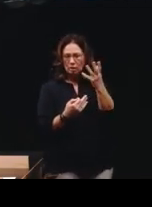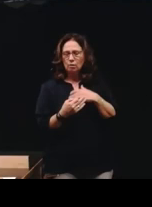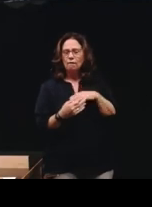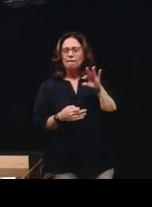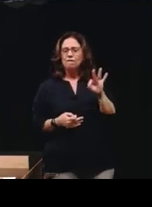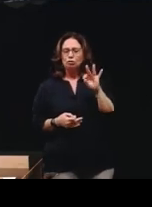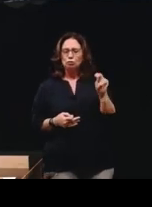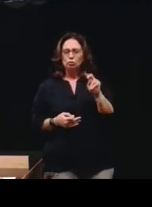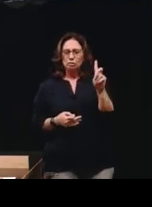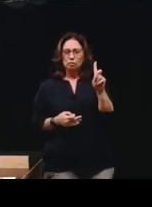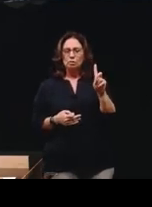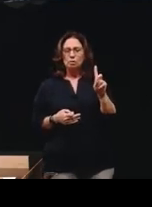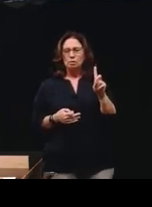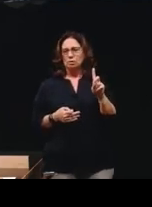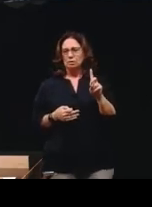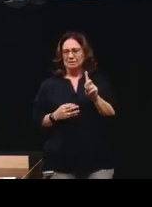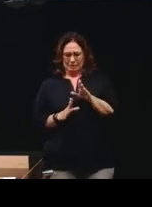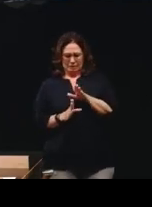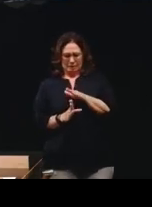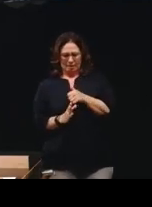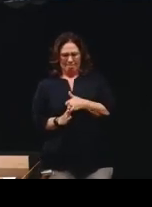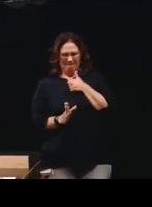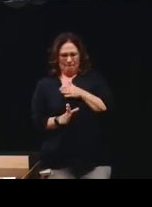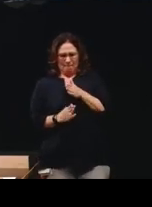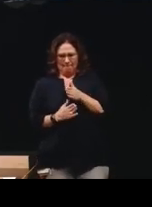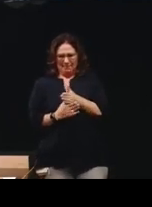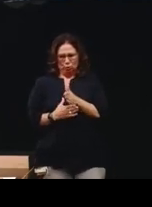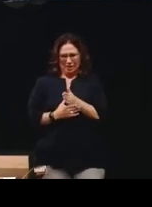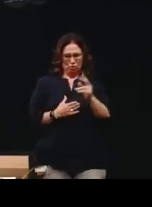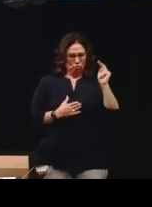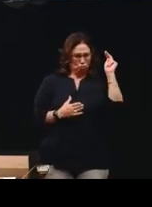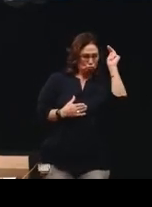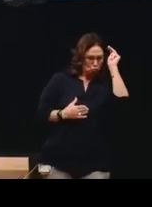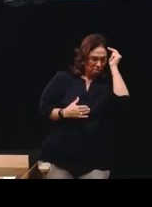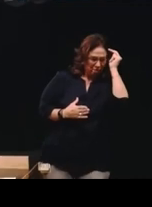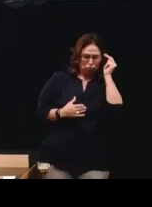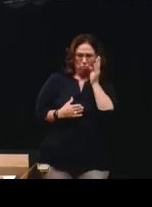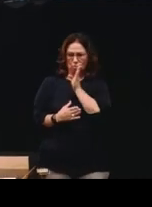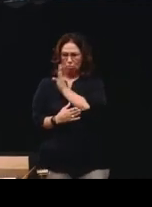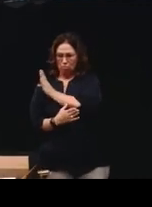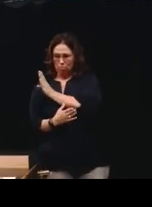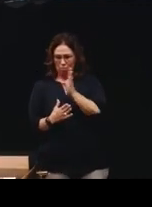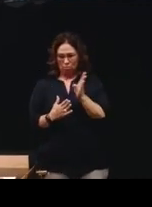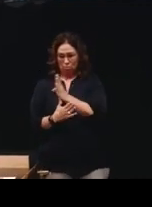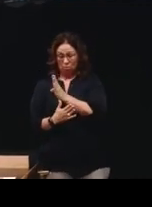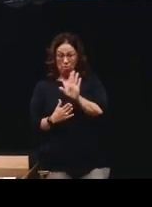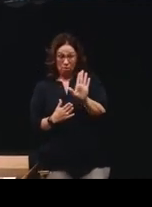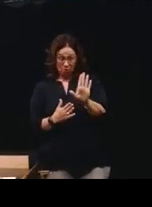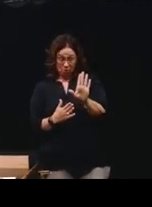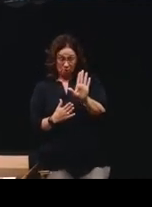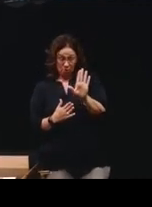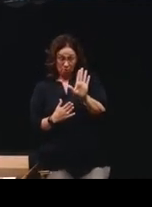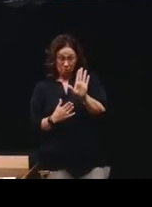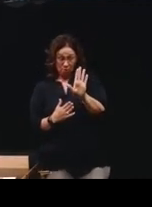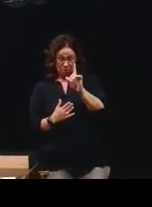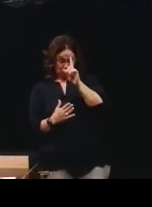living right in between neurology and psychiatry. But I want to be clear. I don't think you're crazy. I don't think in